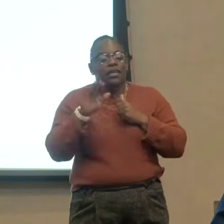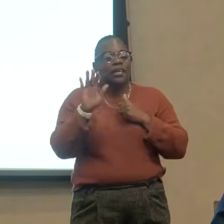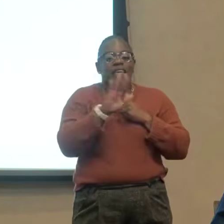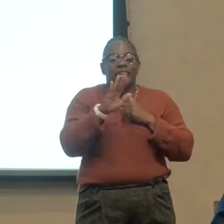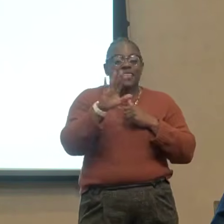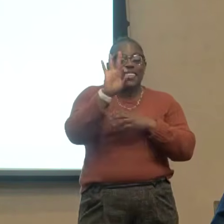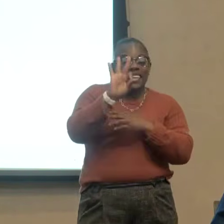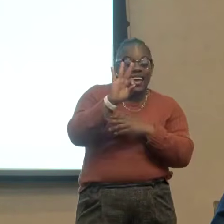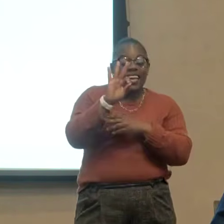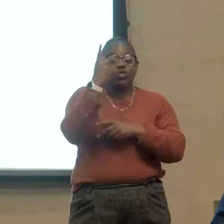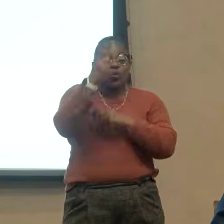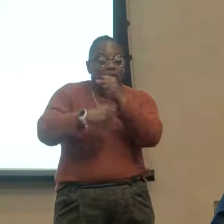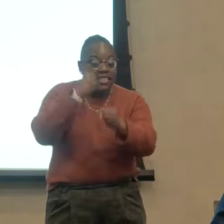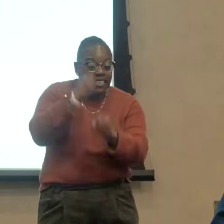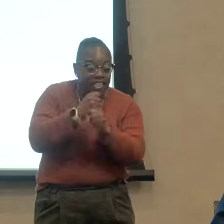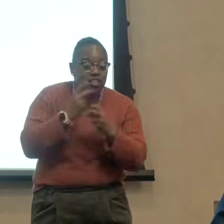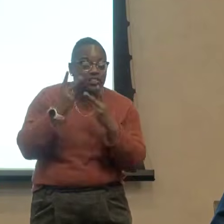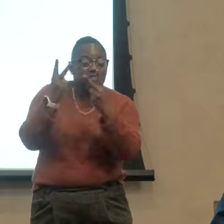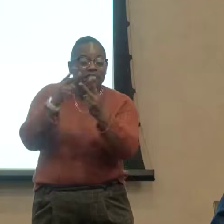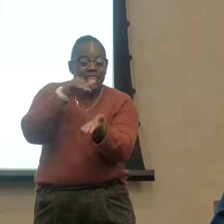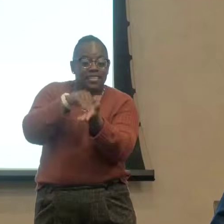see a rheumatologist.